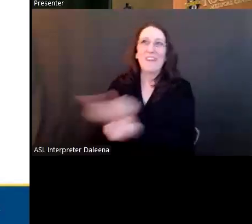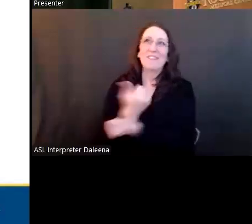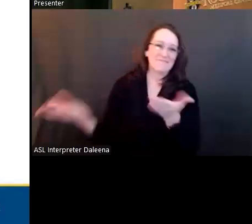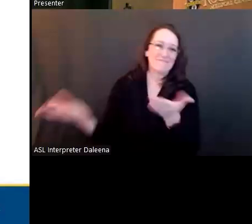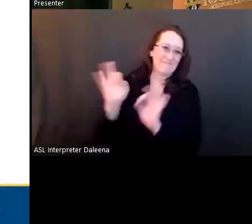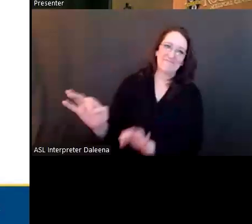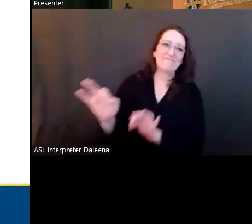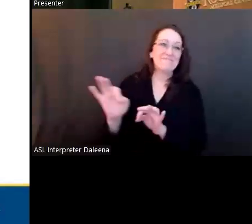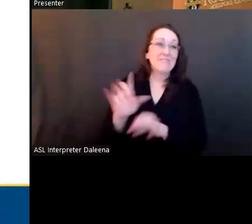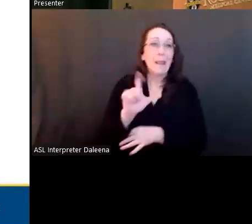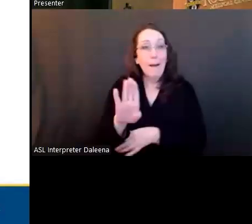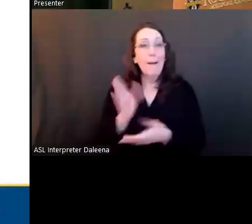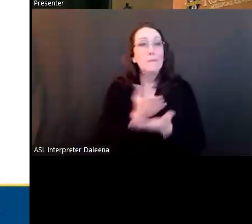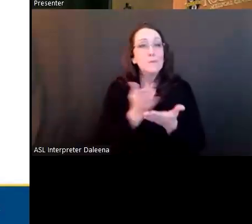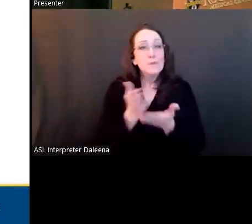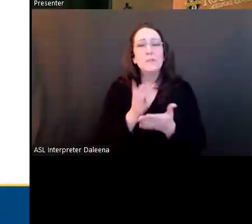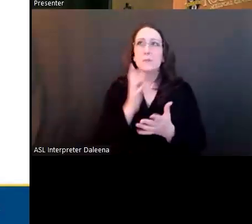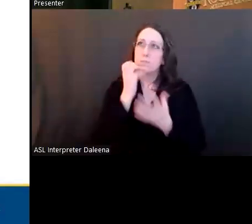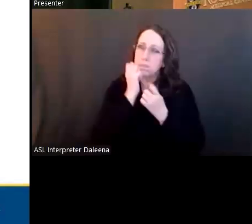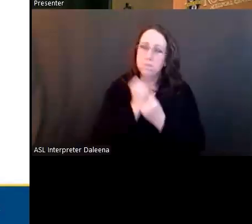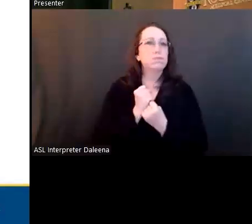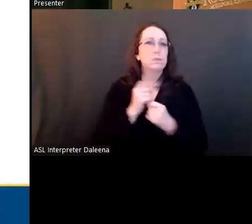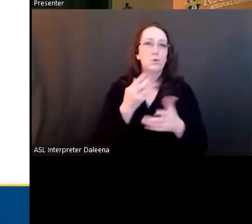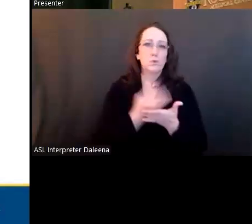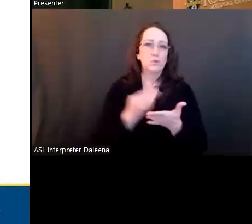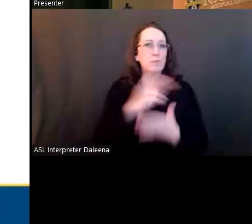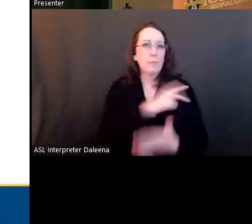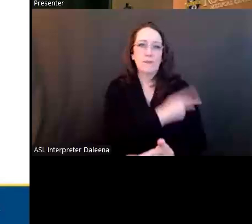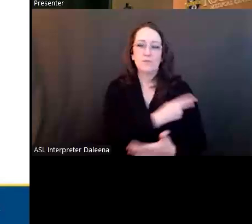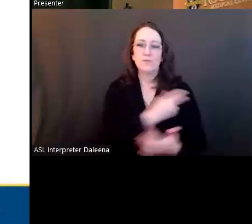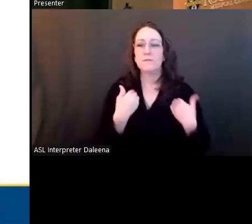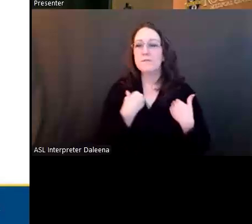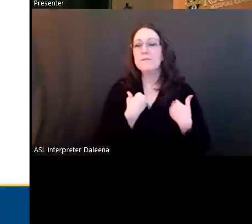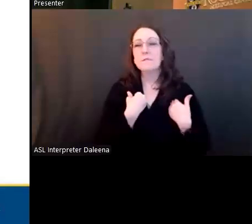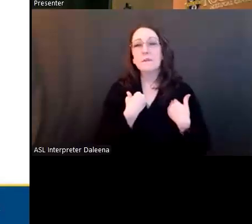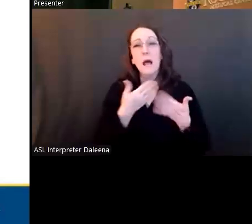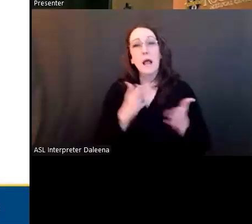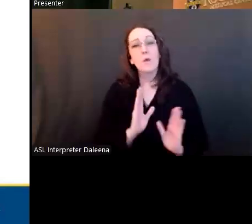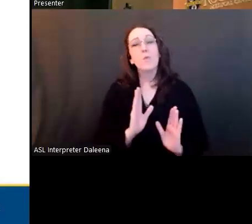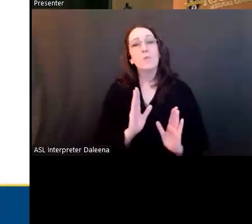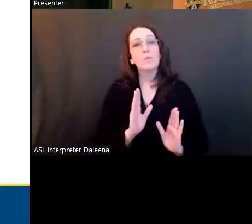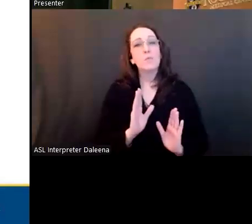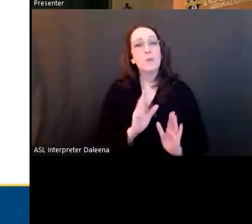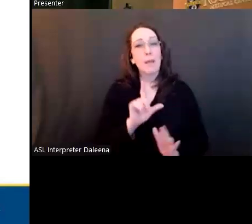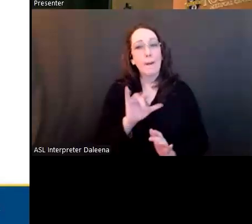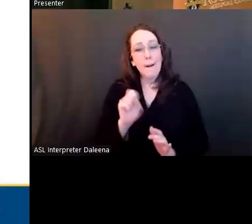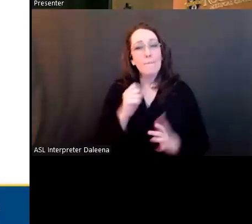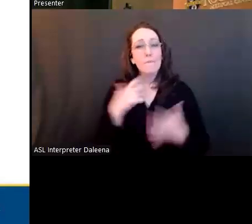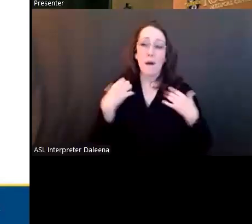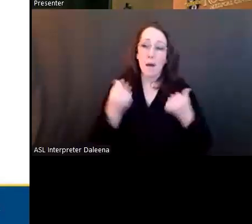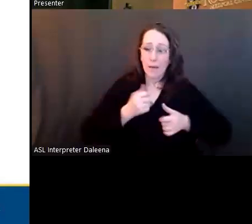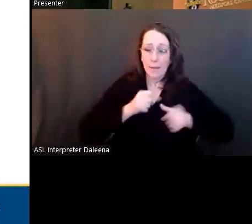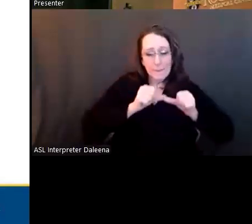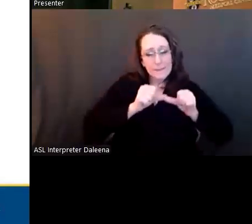services, which is another invaluable resource for our patients, allowing them to get labs for health maintenance,